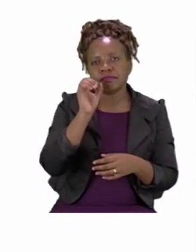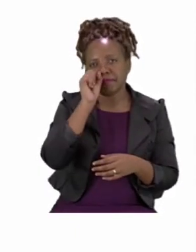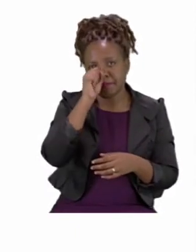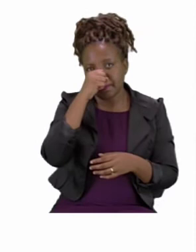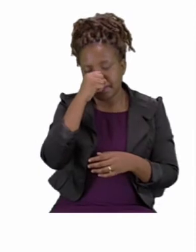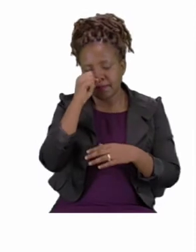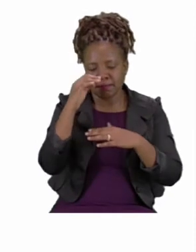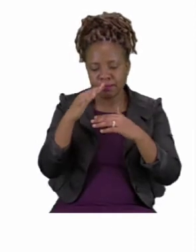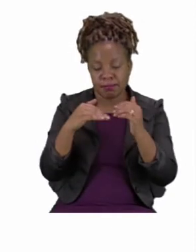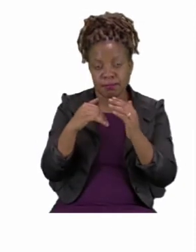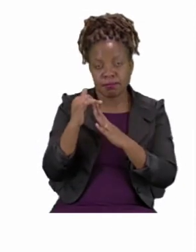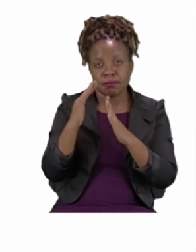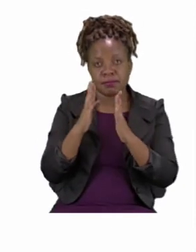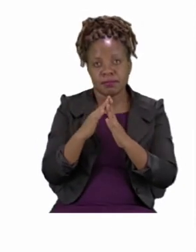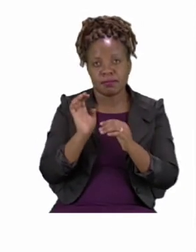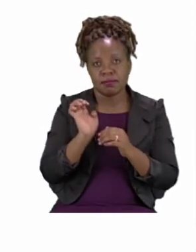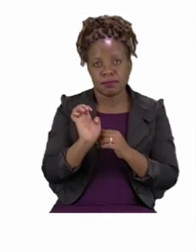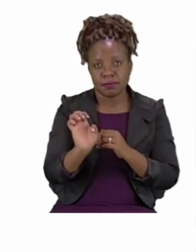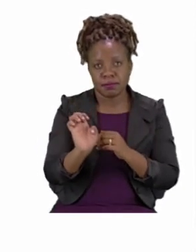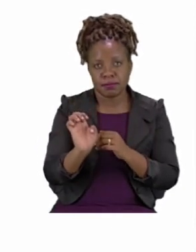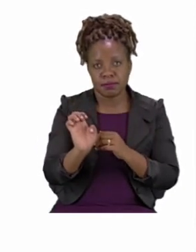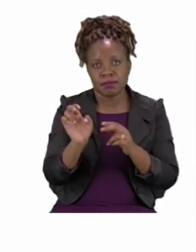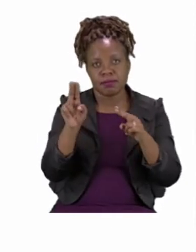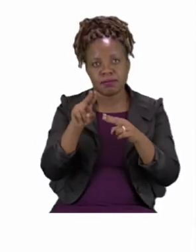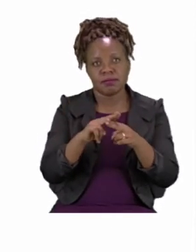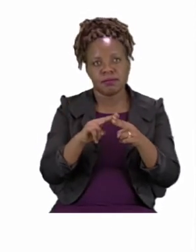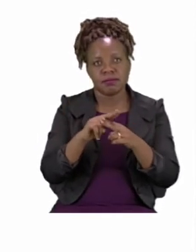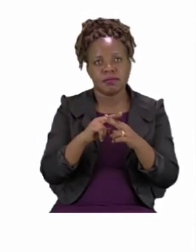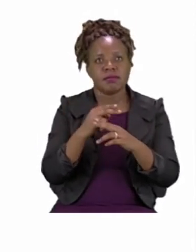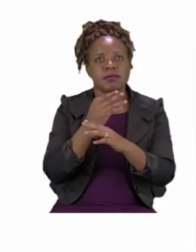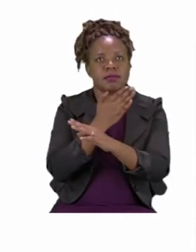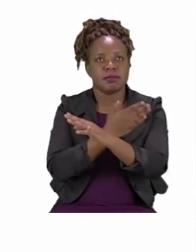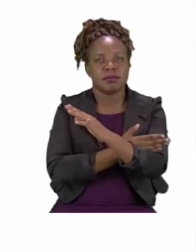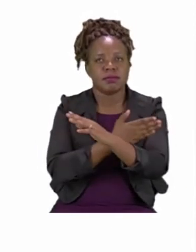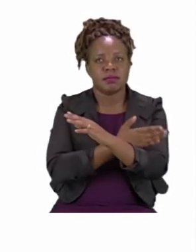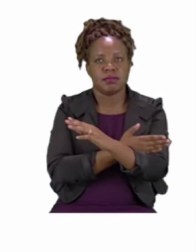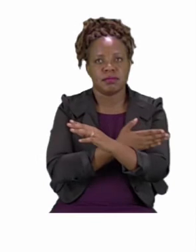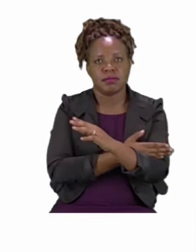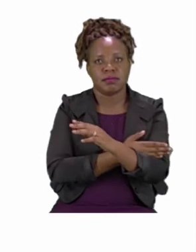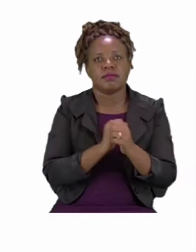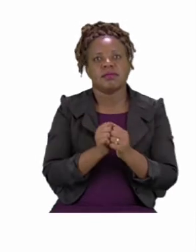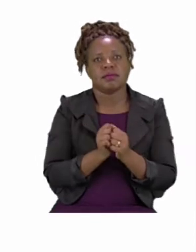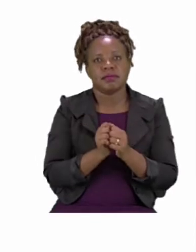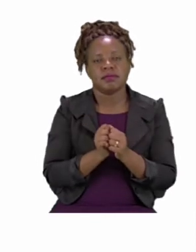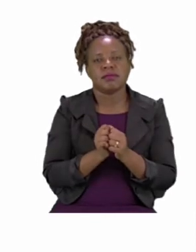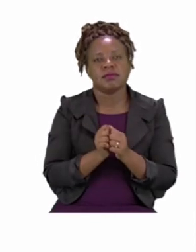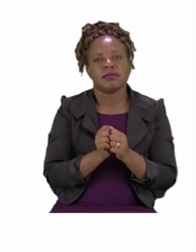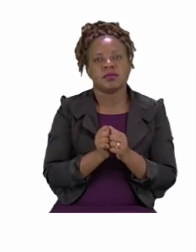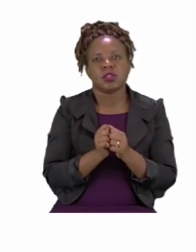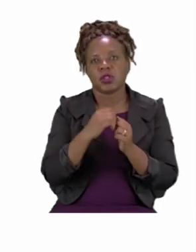wolf blew it down. So which picture matches that part of the